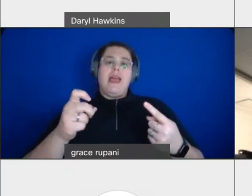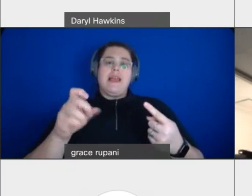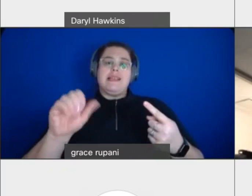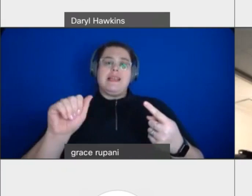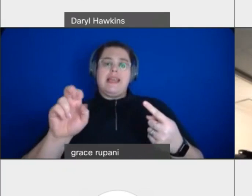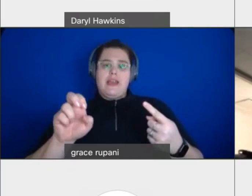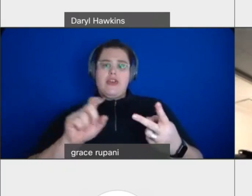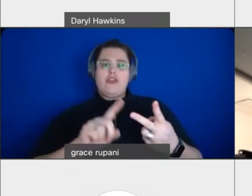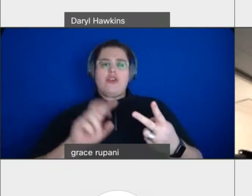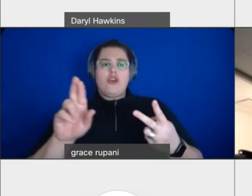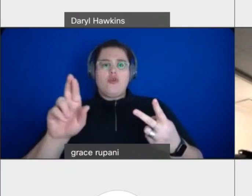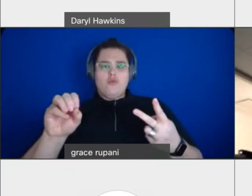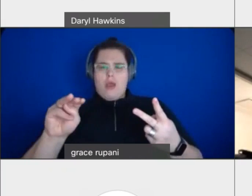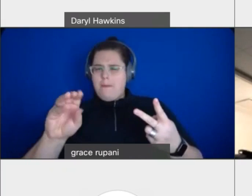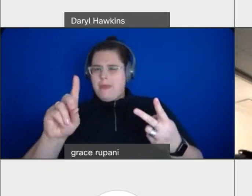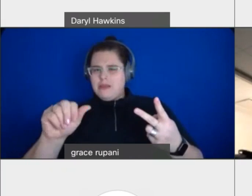on-site